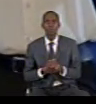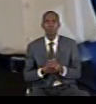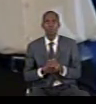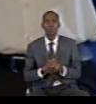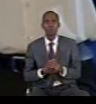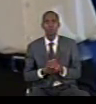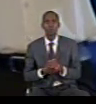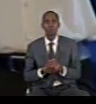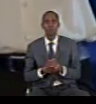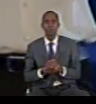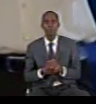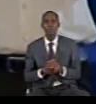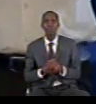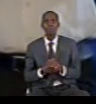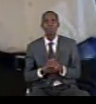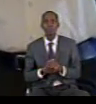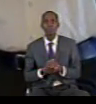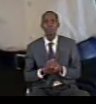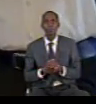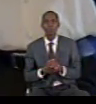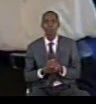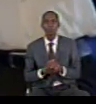I hope you know this is a prophecy upon your life.